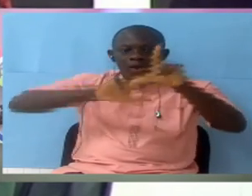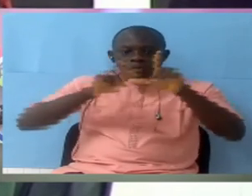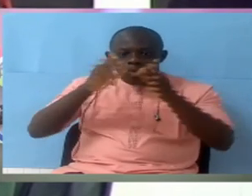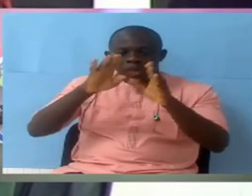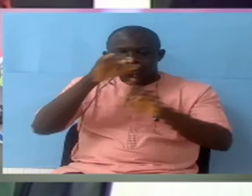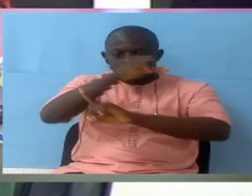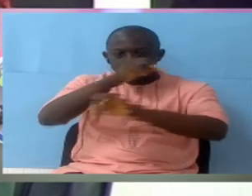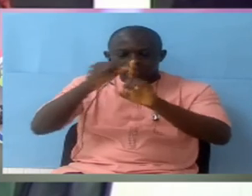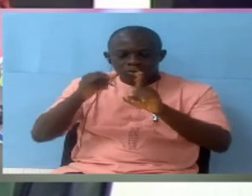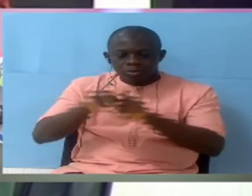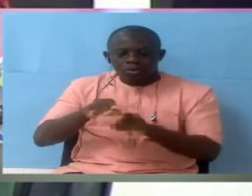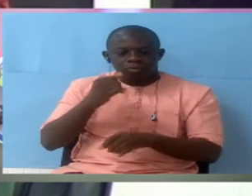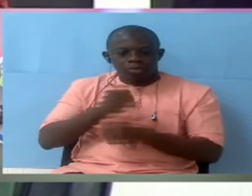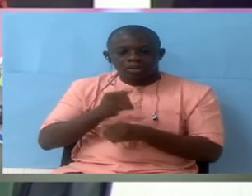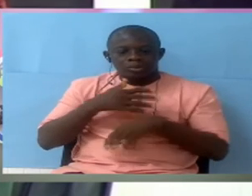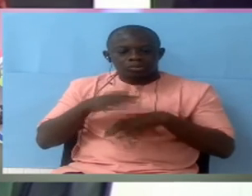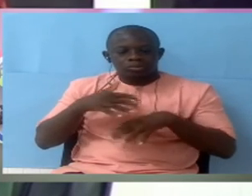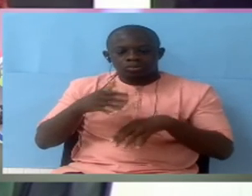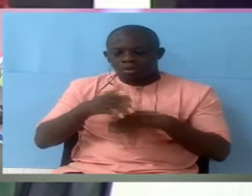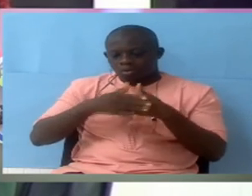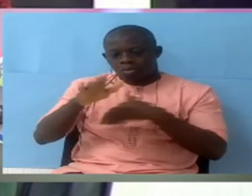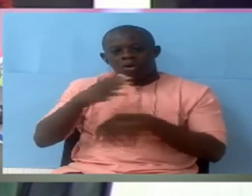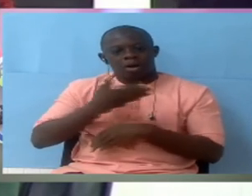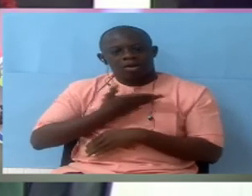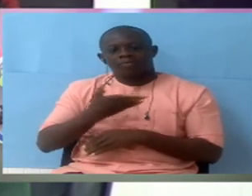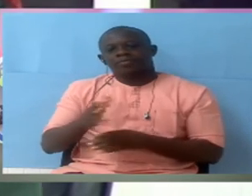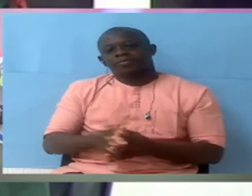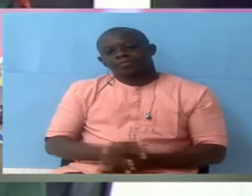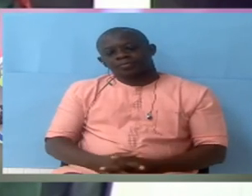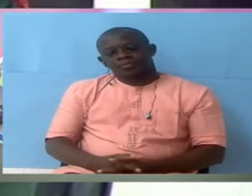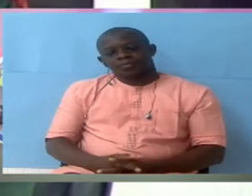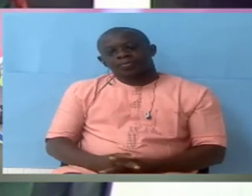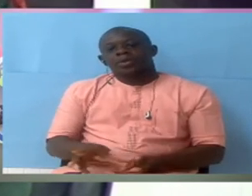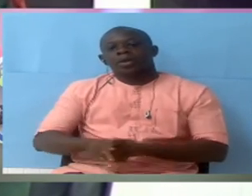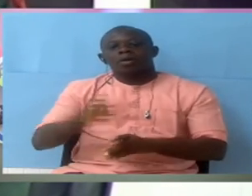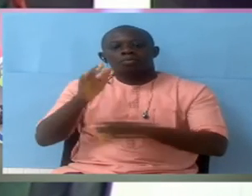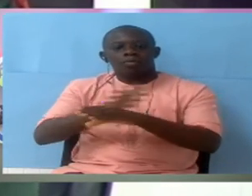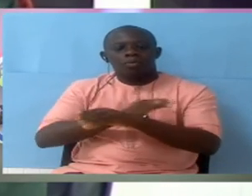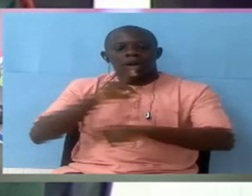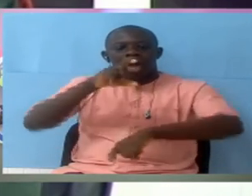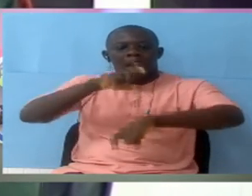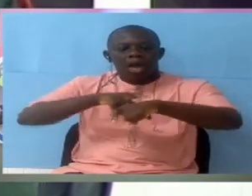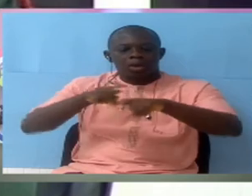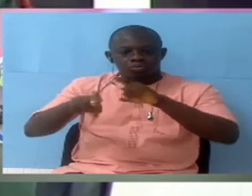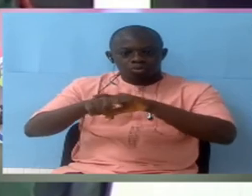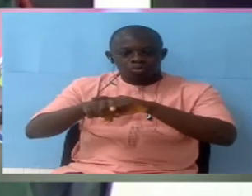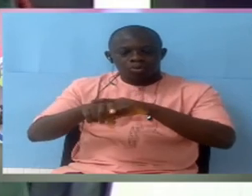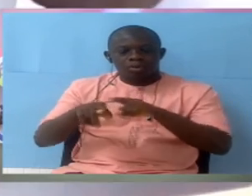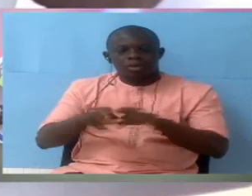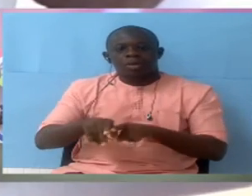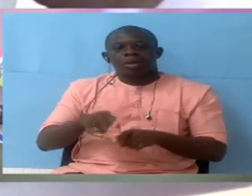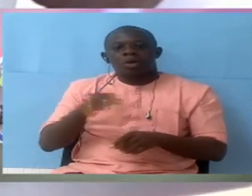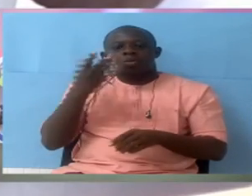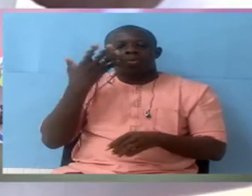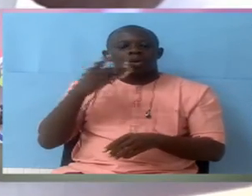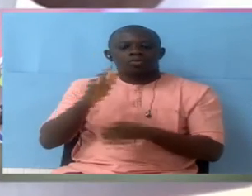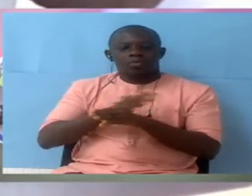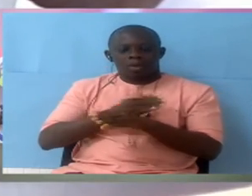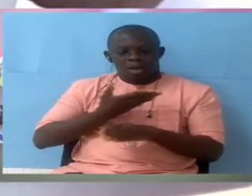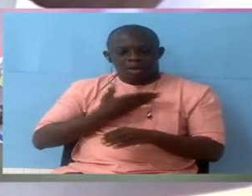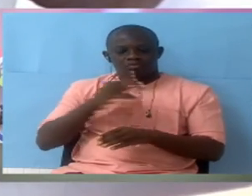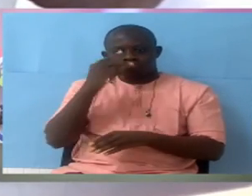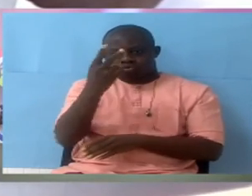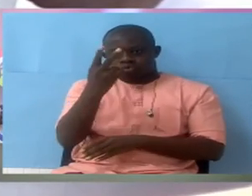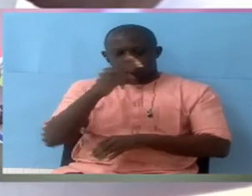yi ma nekkon mom daf ko gis rek di lox. Even the handcuff when the I have two wounds